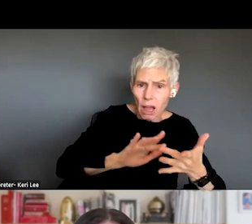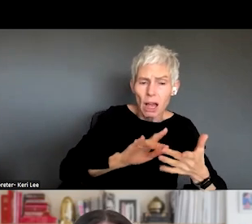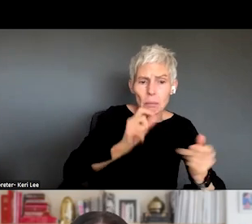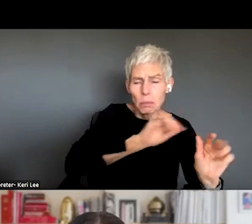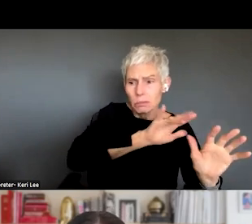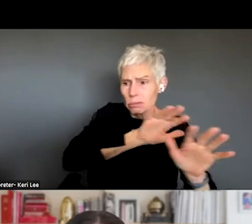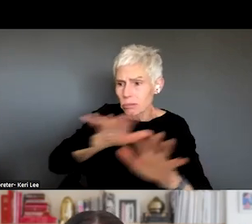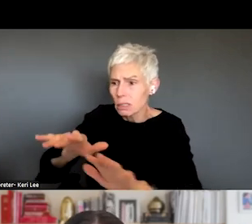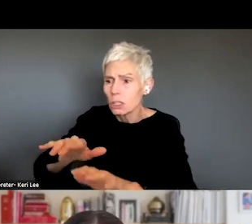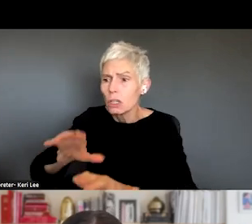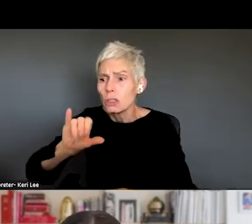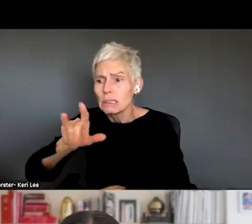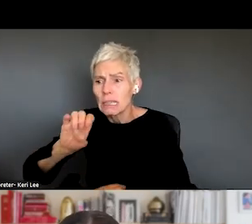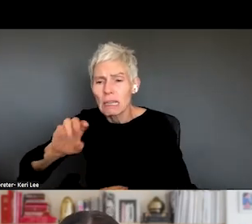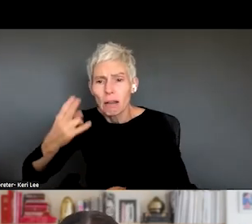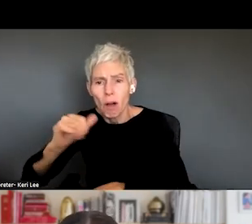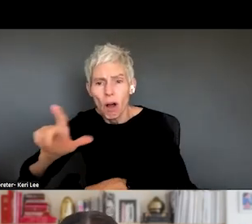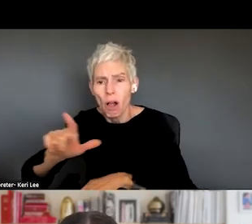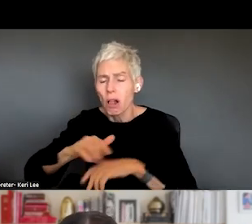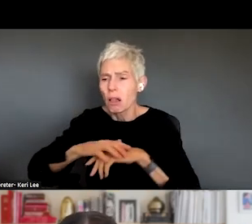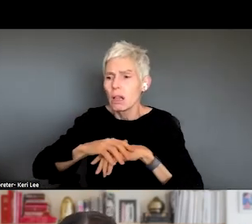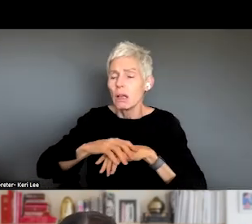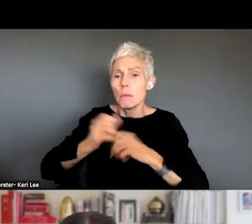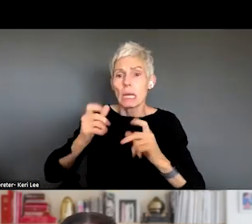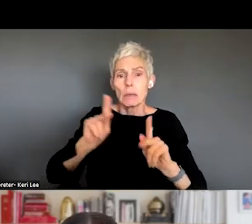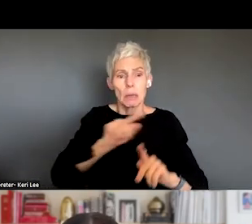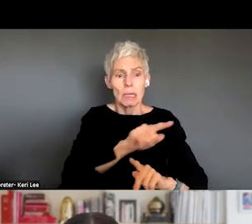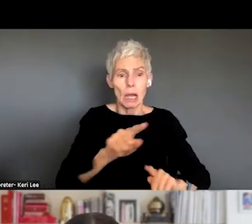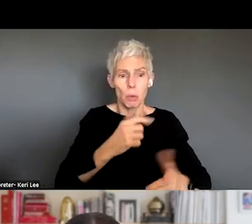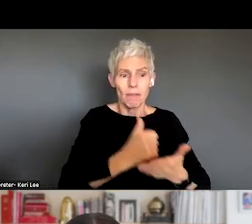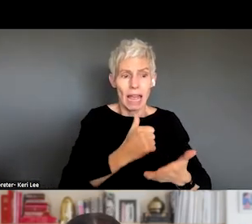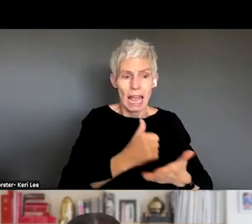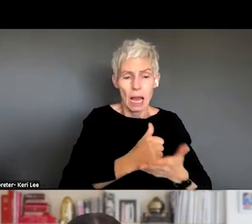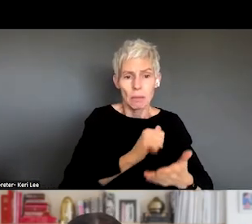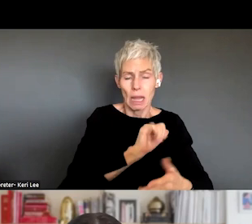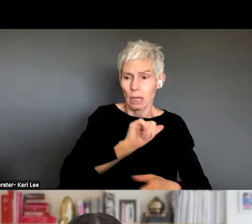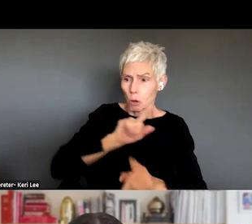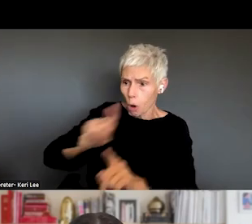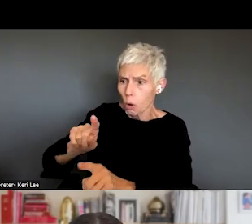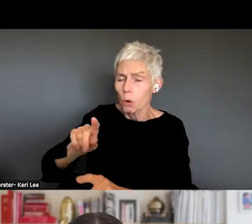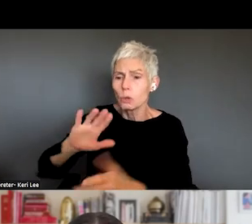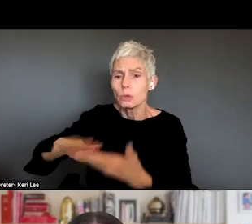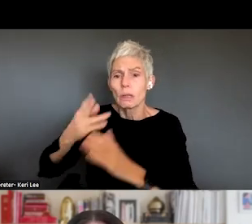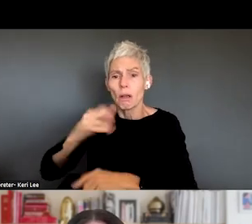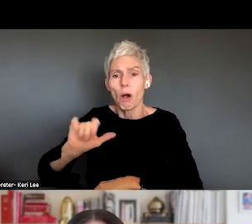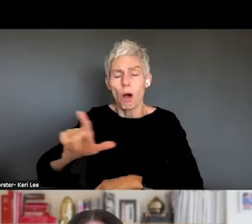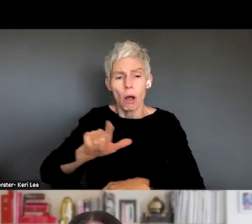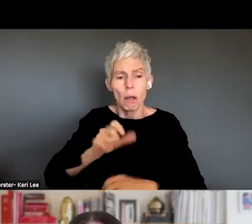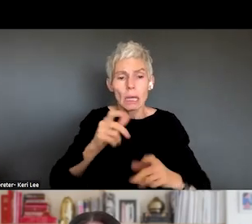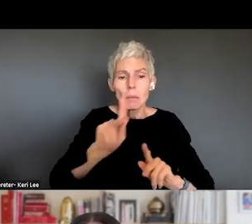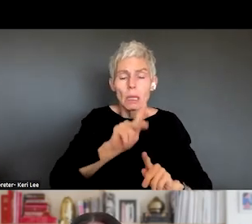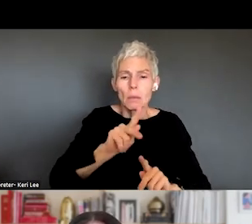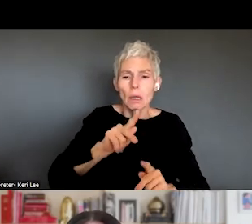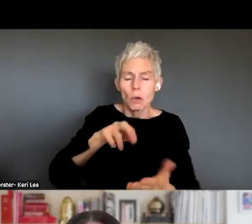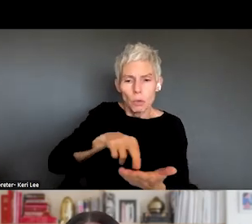Hall, heard from many of the people that we've helped over the years, many of our participants that were then enrolled into longer term